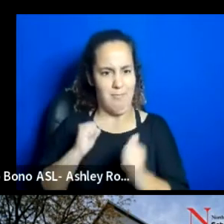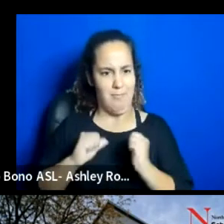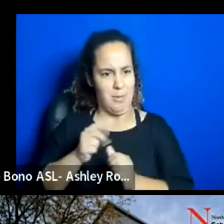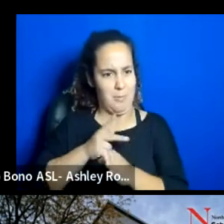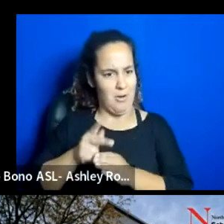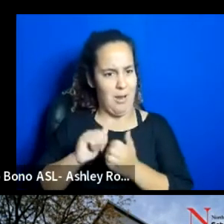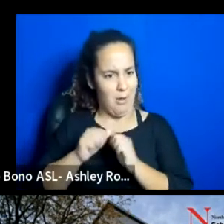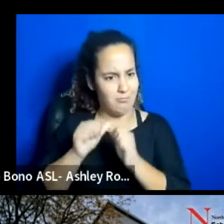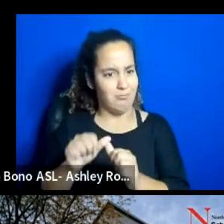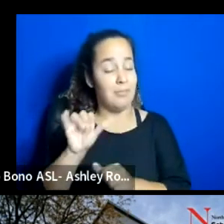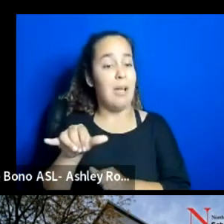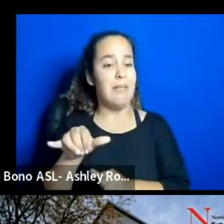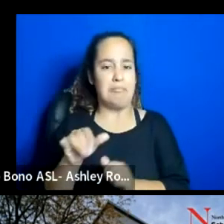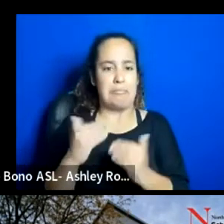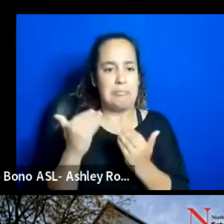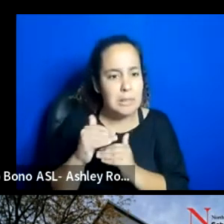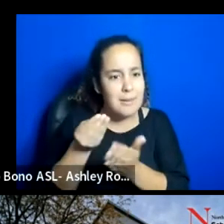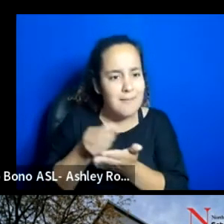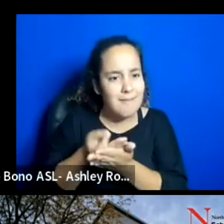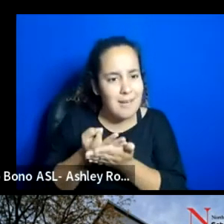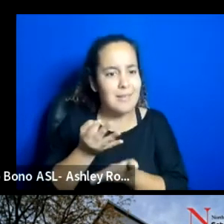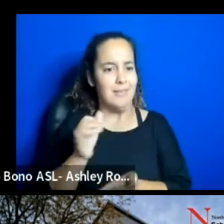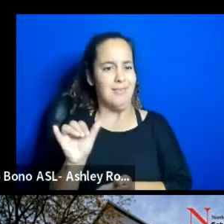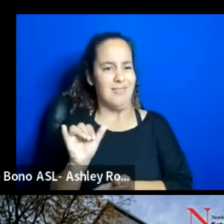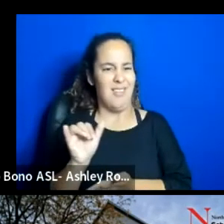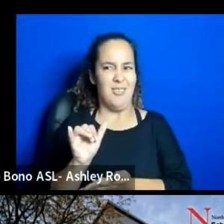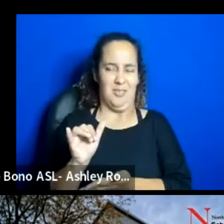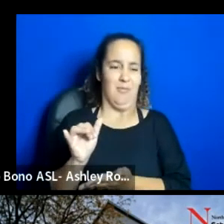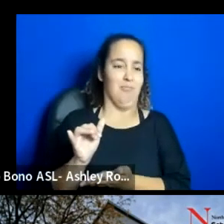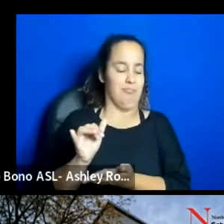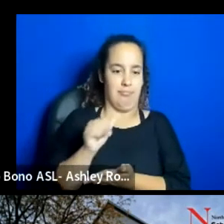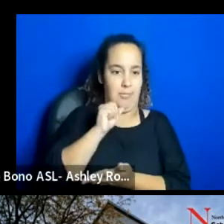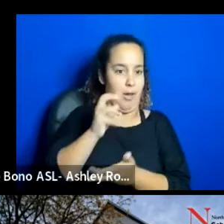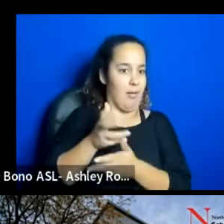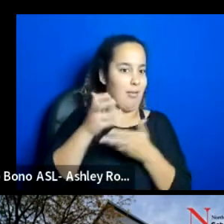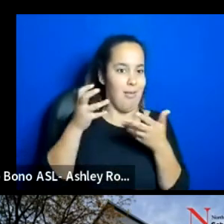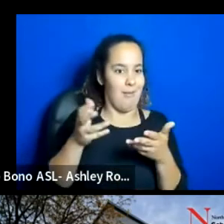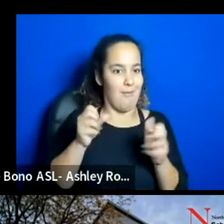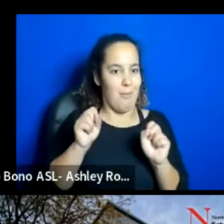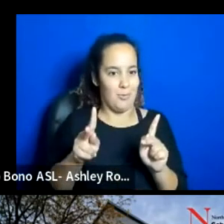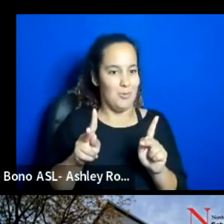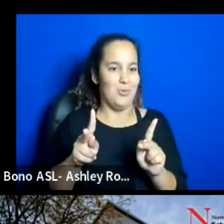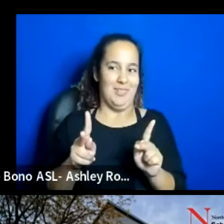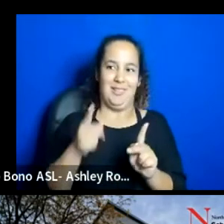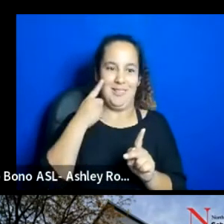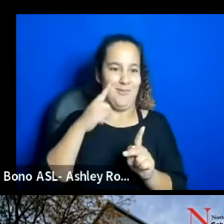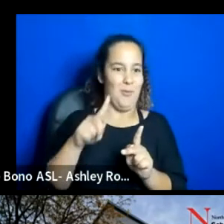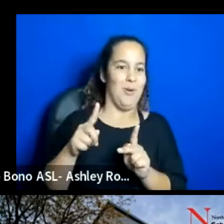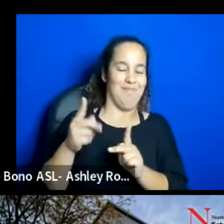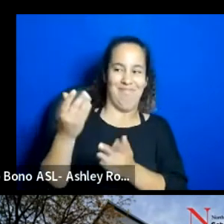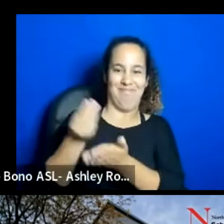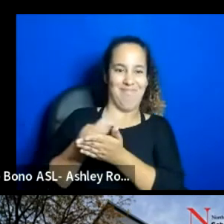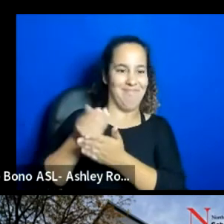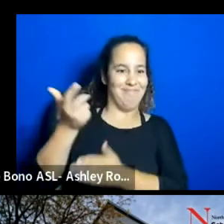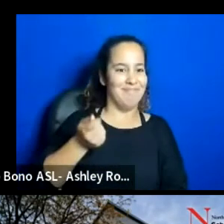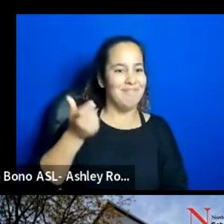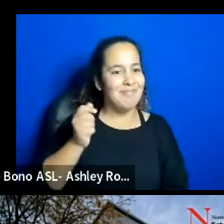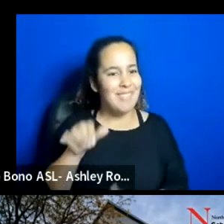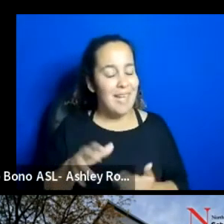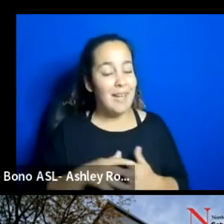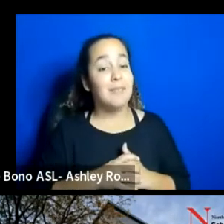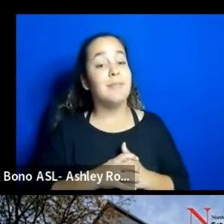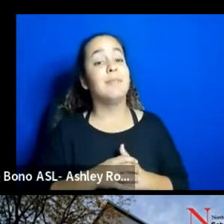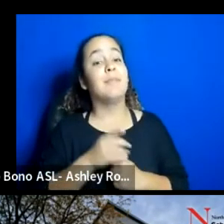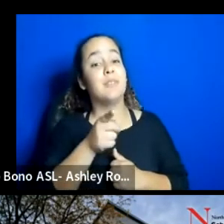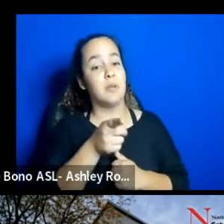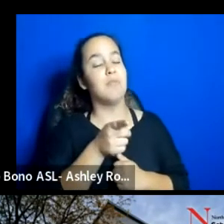public funding, and there's very narrow scholarship or sponsorship opportunities. And I think this is one thing that really impressed on Brent